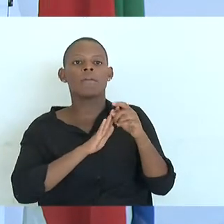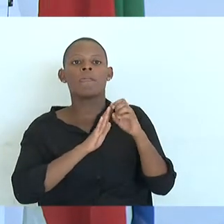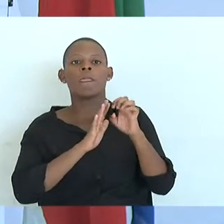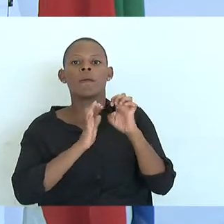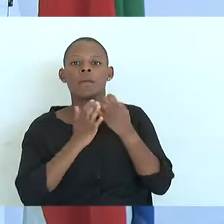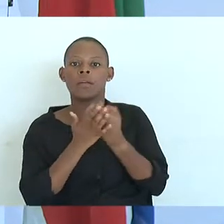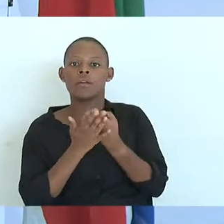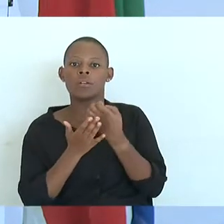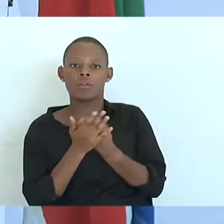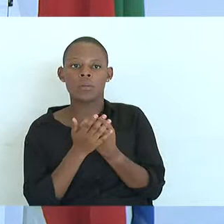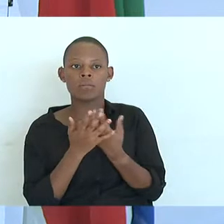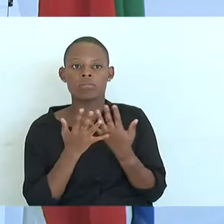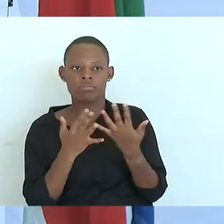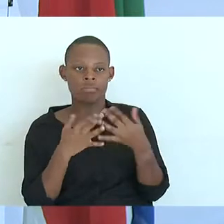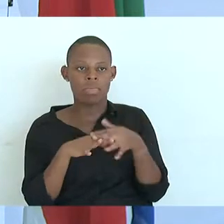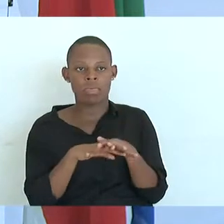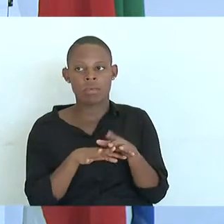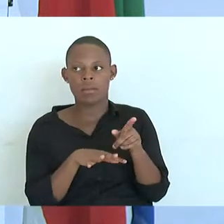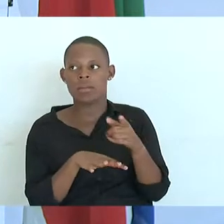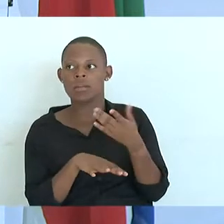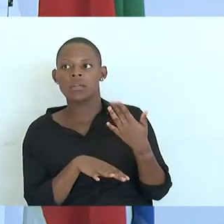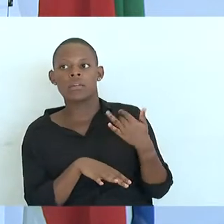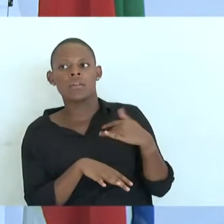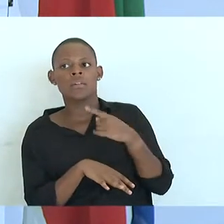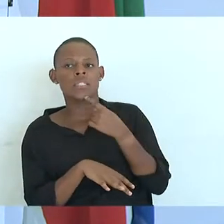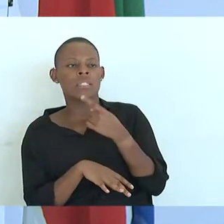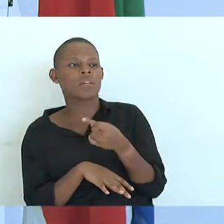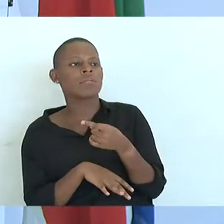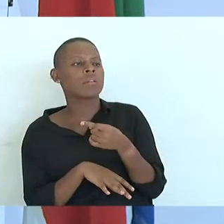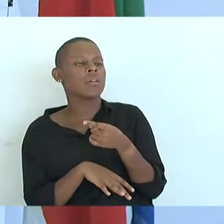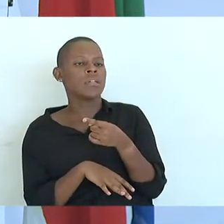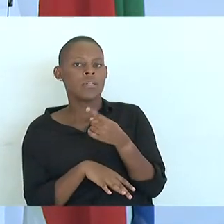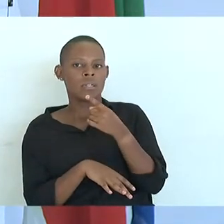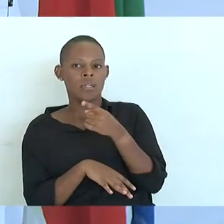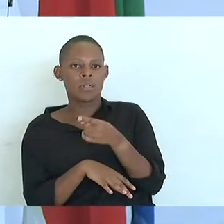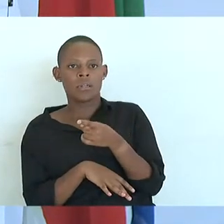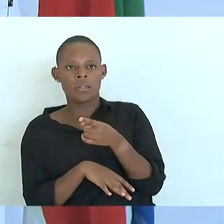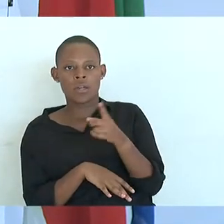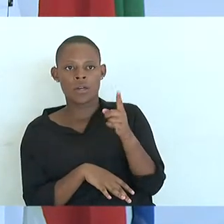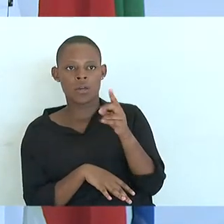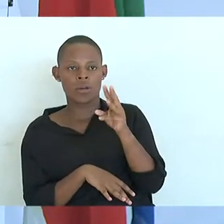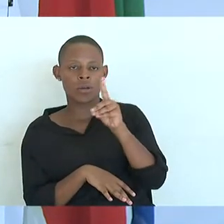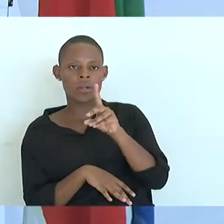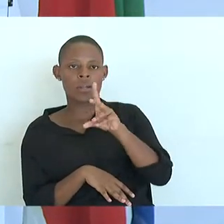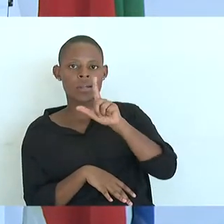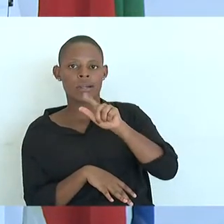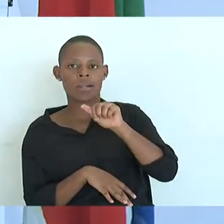to Minister Dlamini Zuma earlier on, I attend even these things of